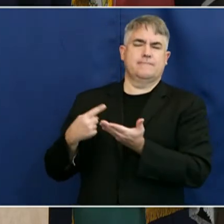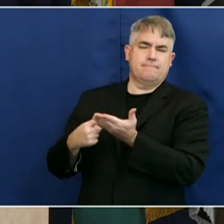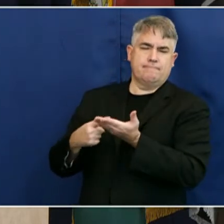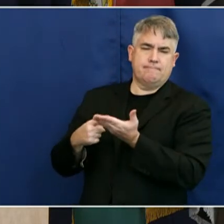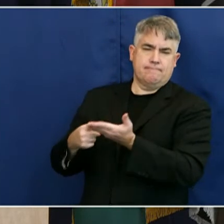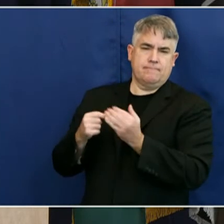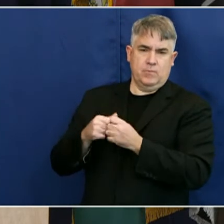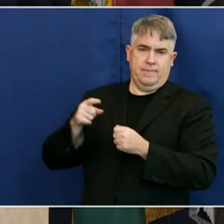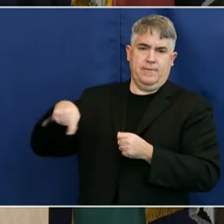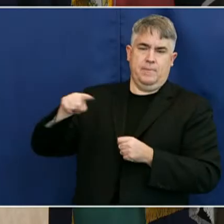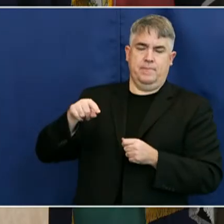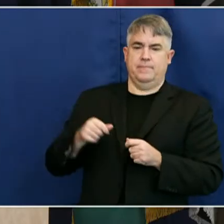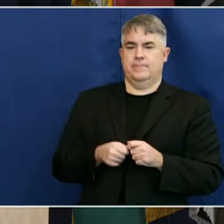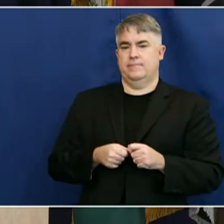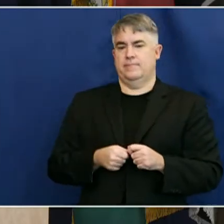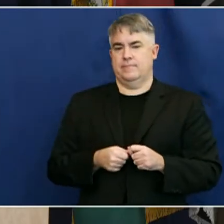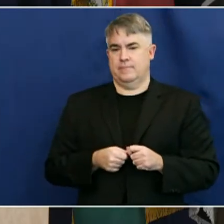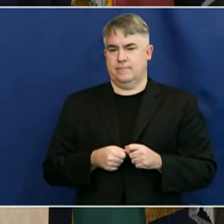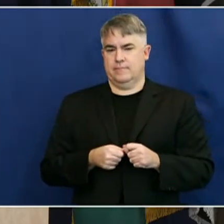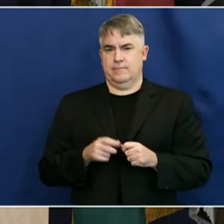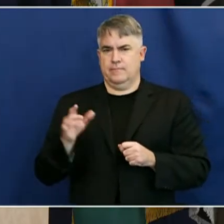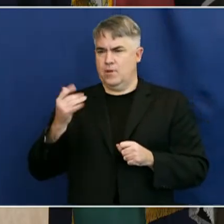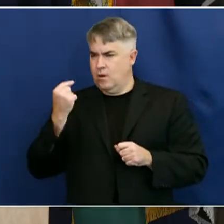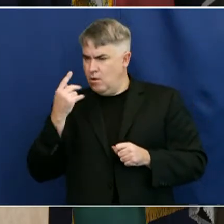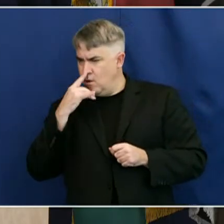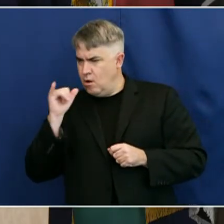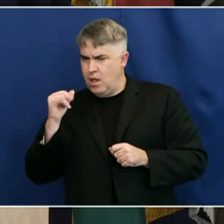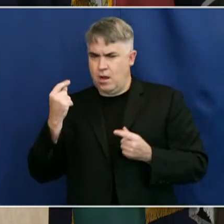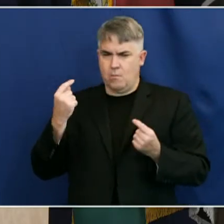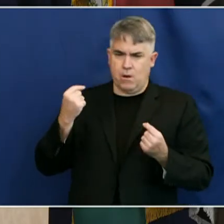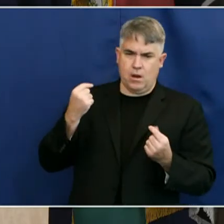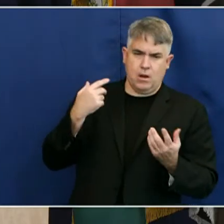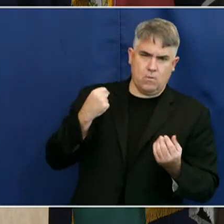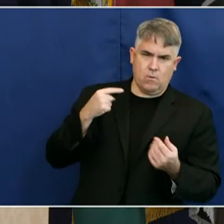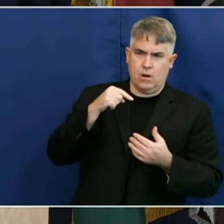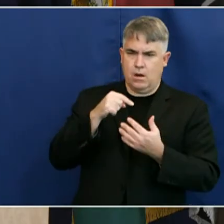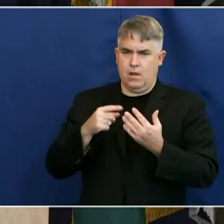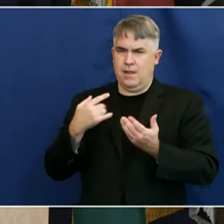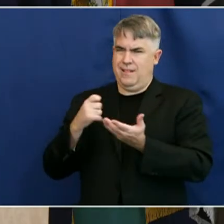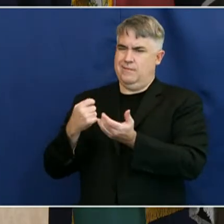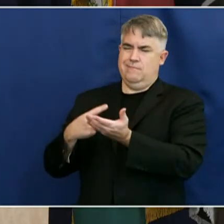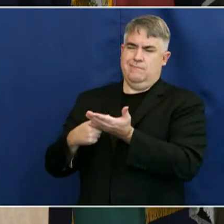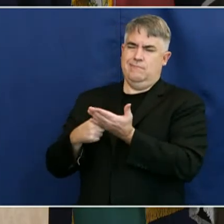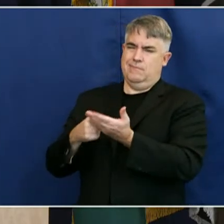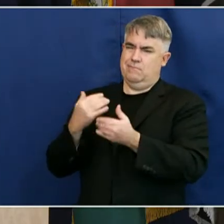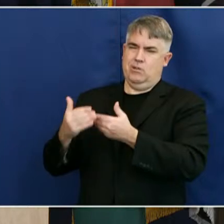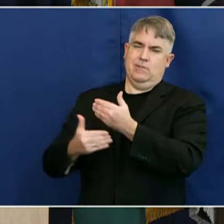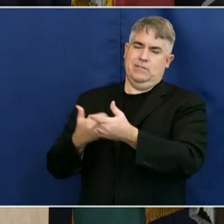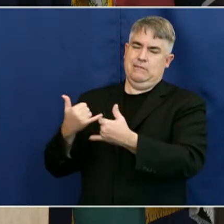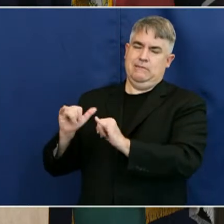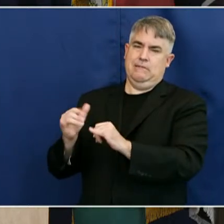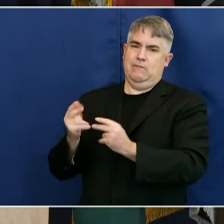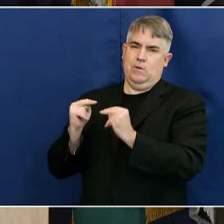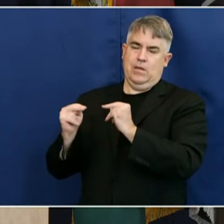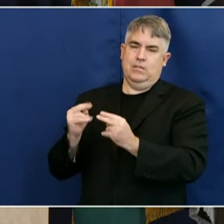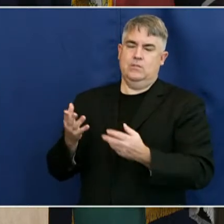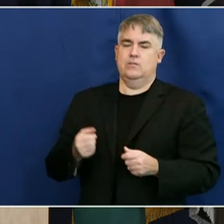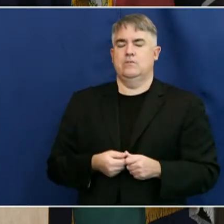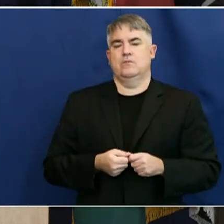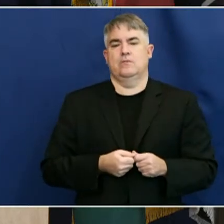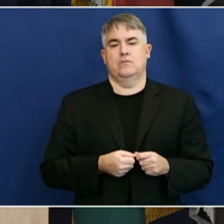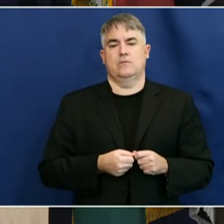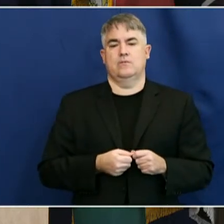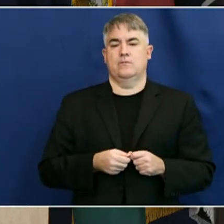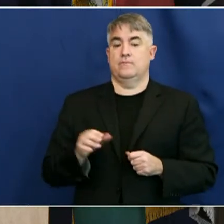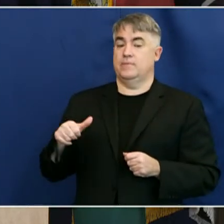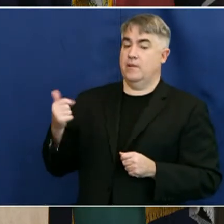around the structure, what it would look like, how it would work, and those are underway and will continue. This question